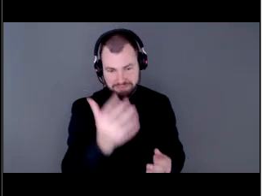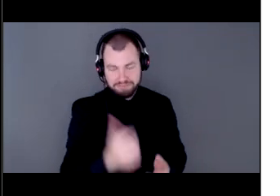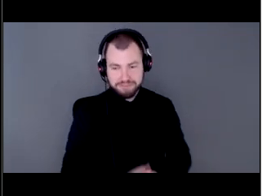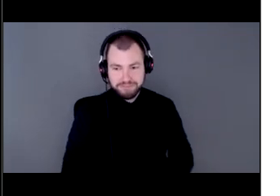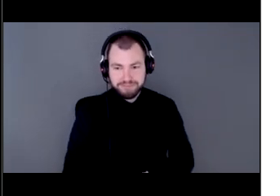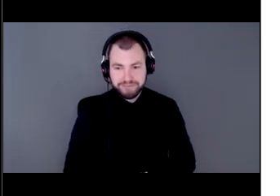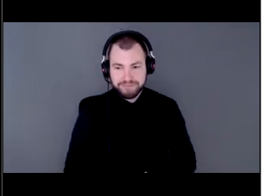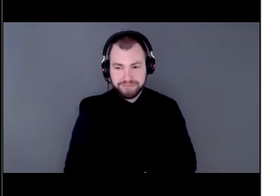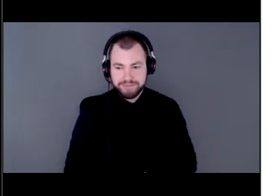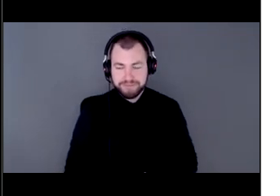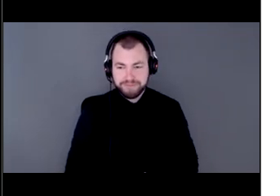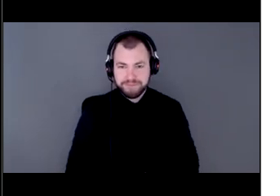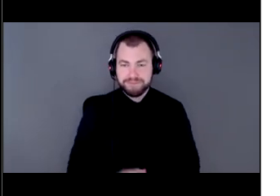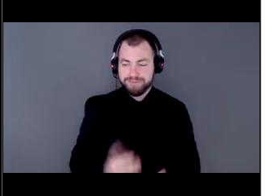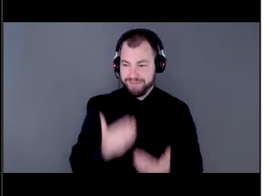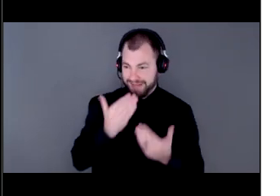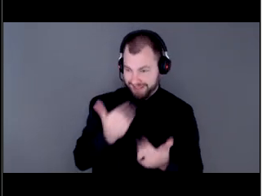Thank you.